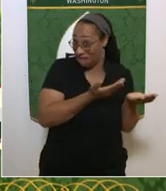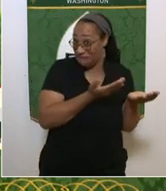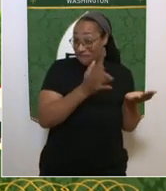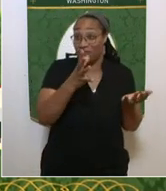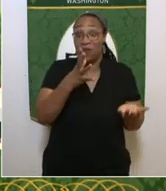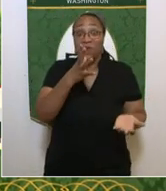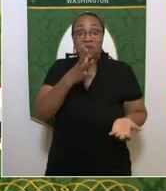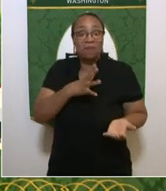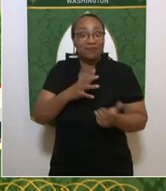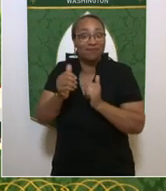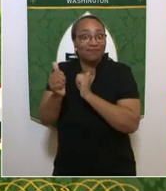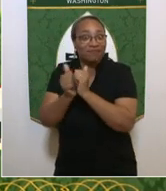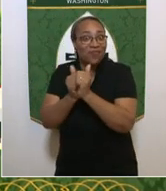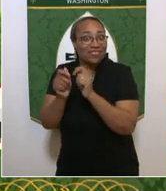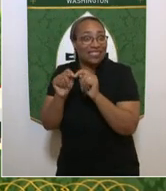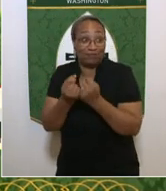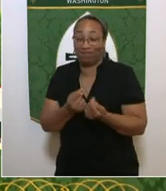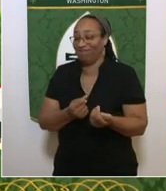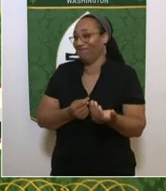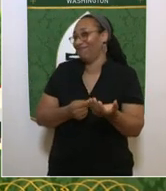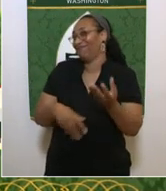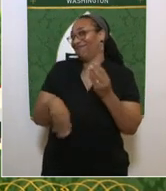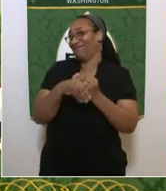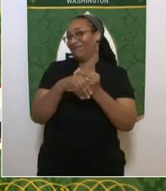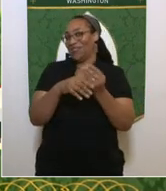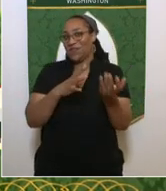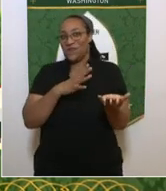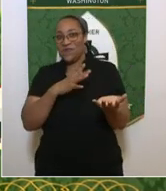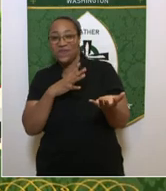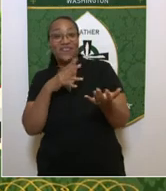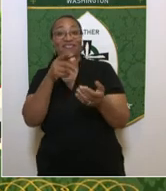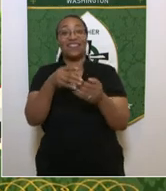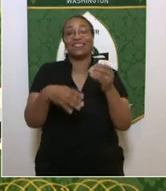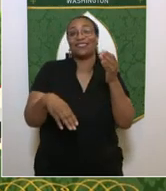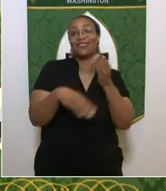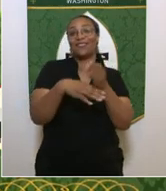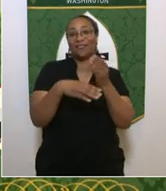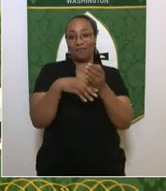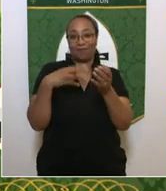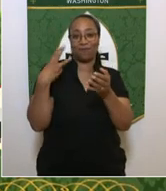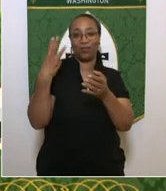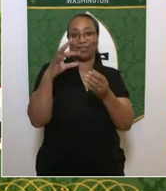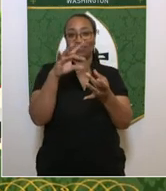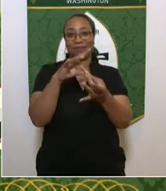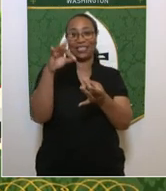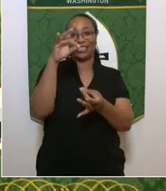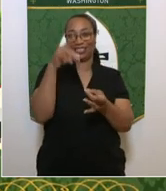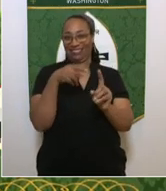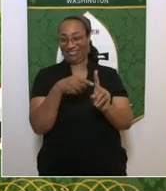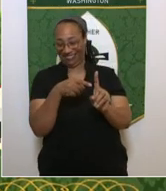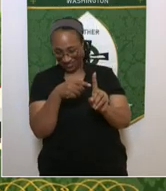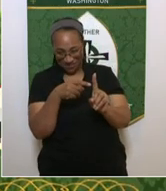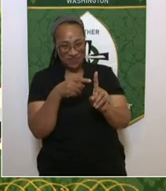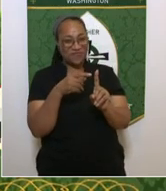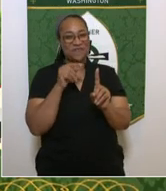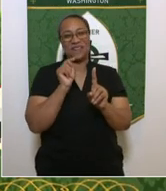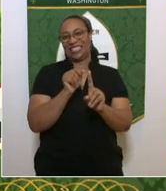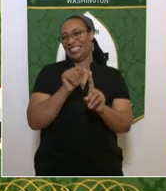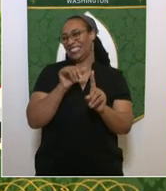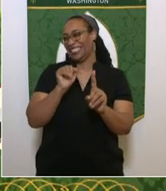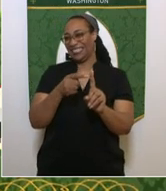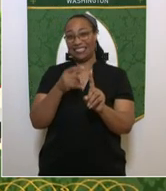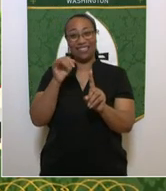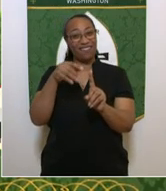Washington Spirit. And if you haven't been to